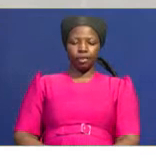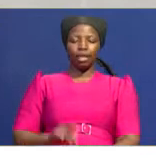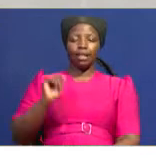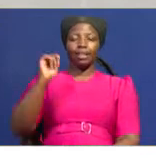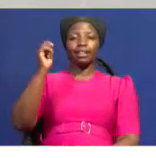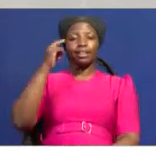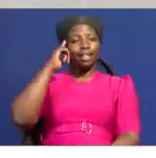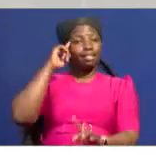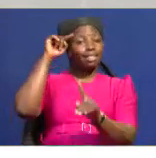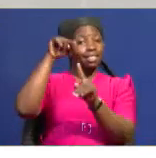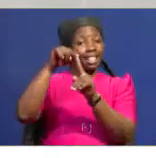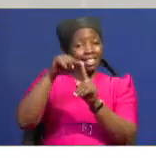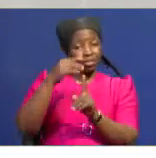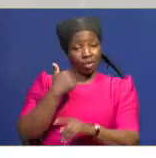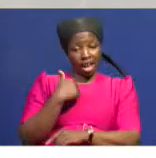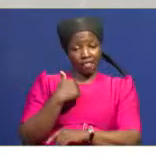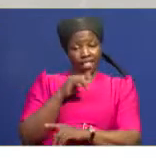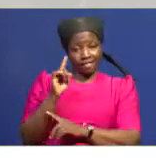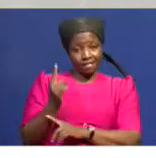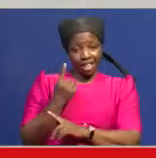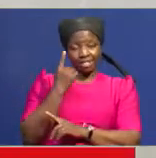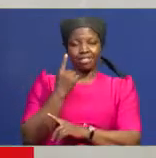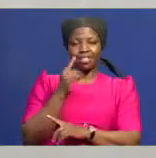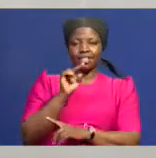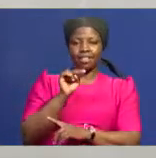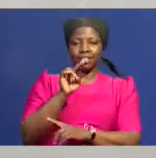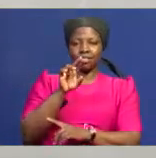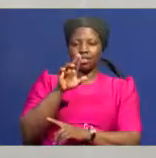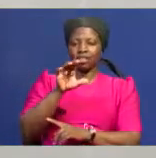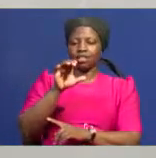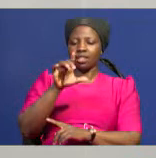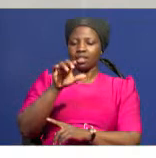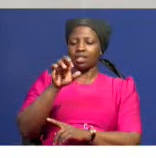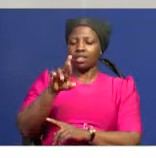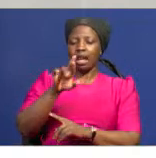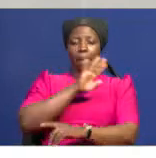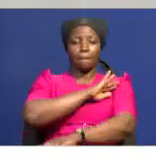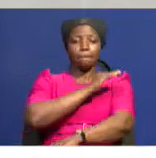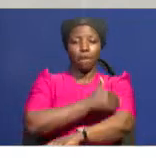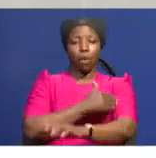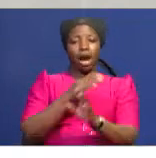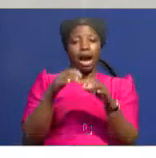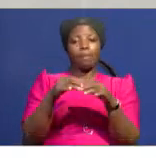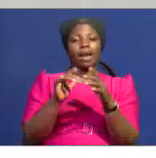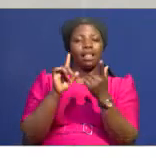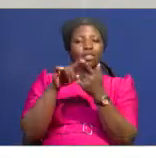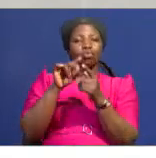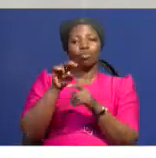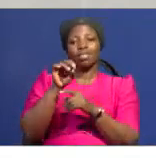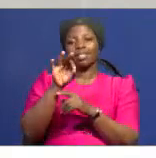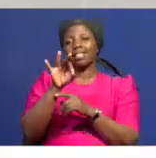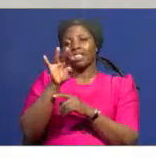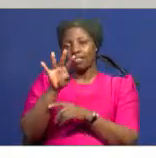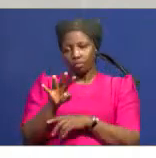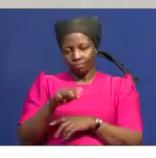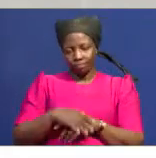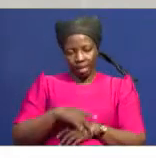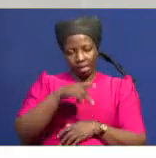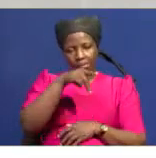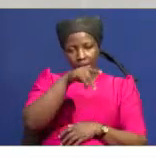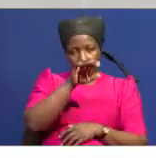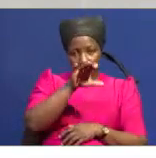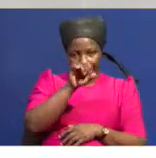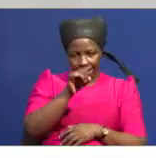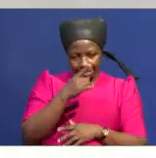Kenya targets to have the first operational nuclear power plant by 2034. Prime Cabinet Secretary Musalia